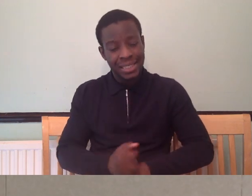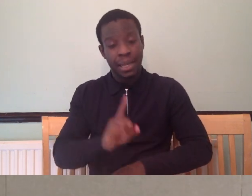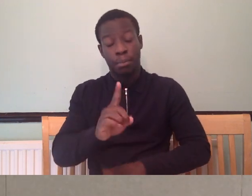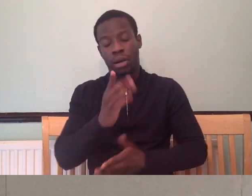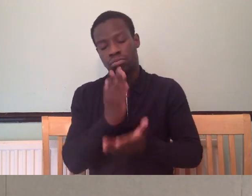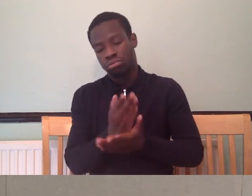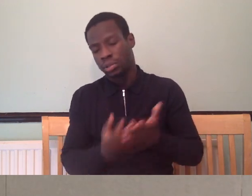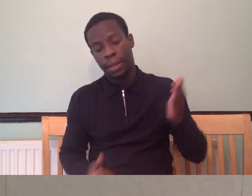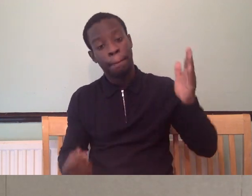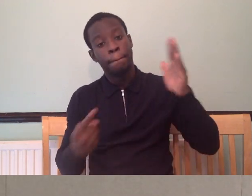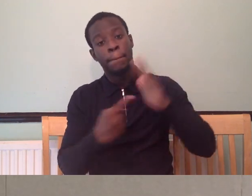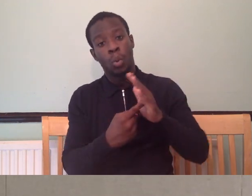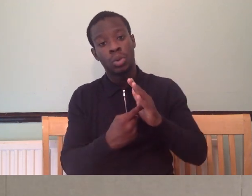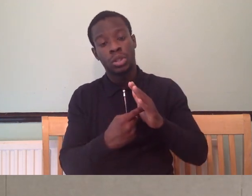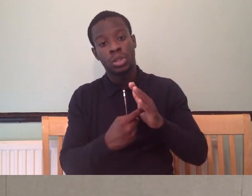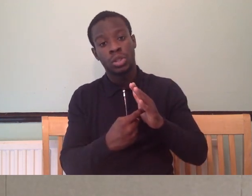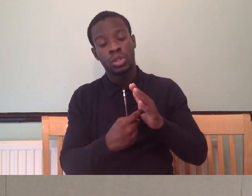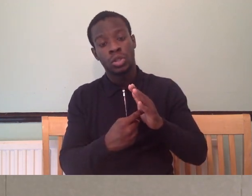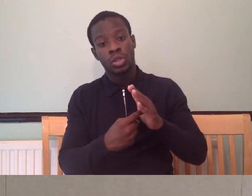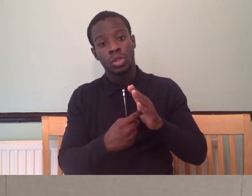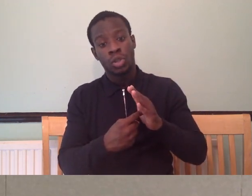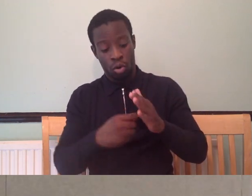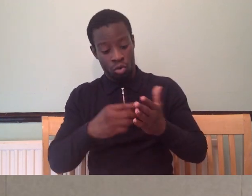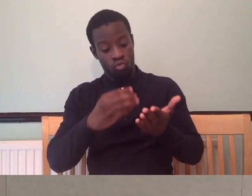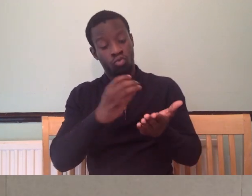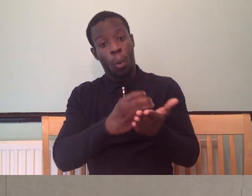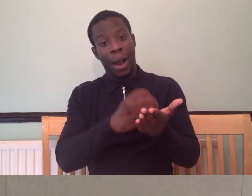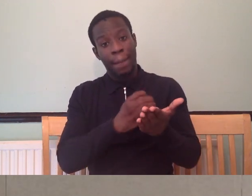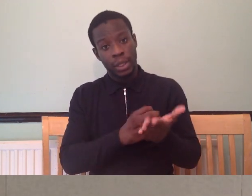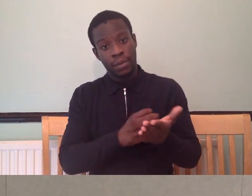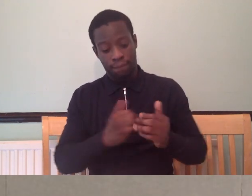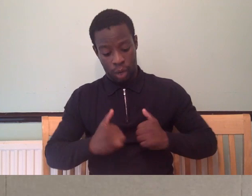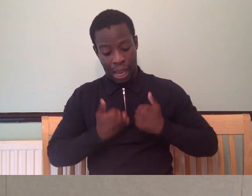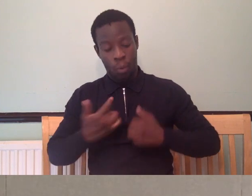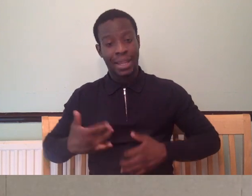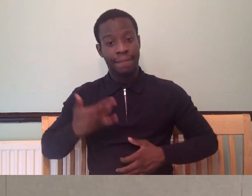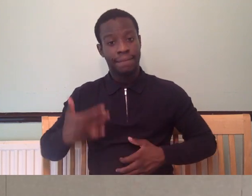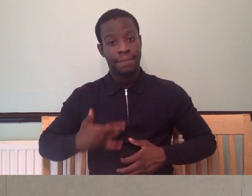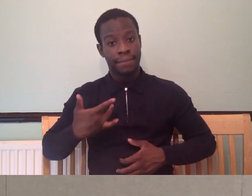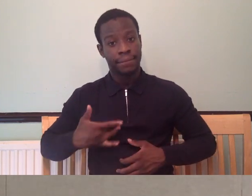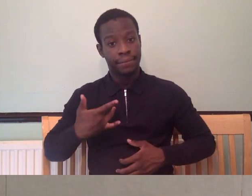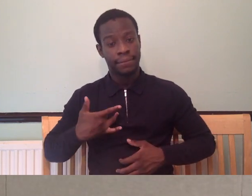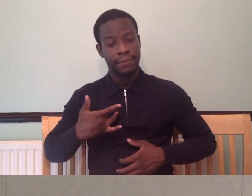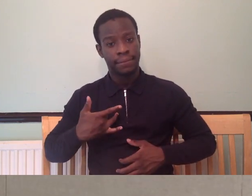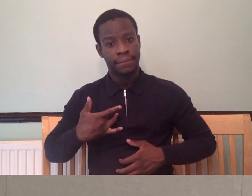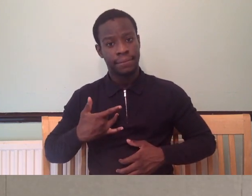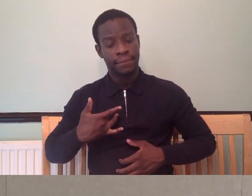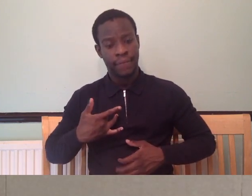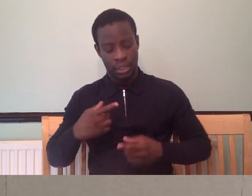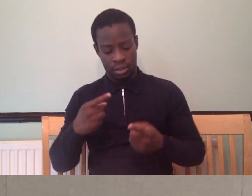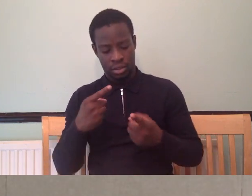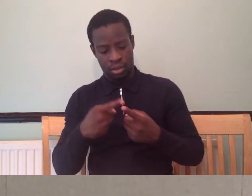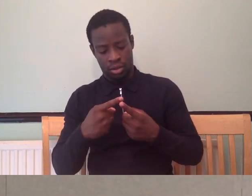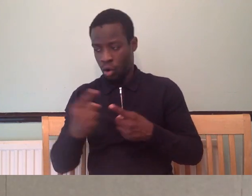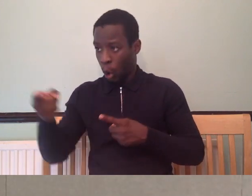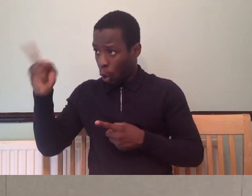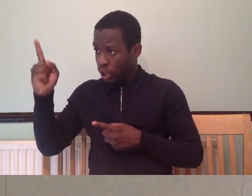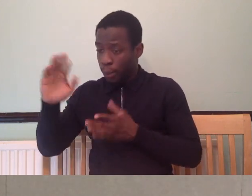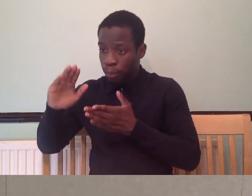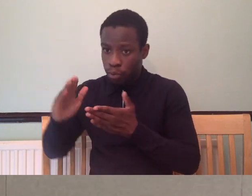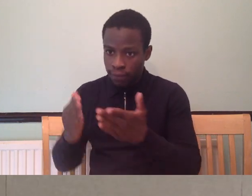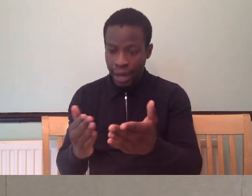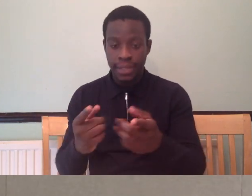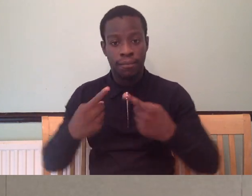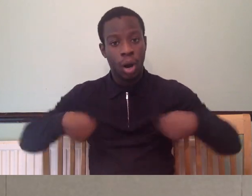most important requirements in our life. They speak about God providing for us.